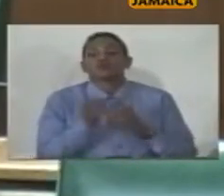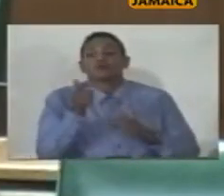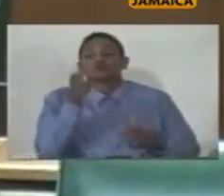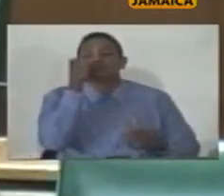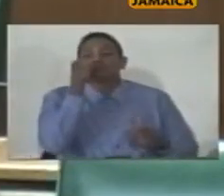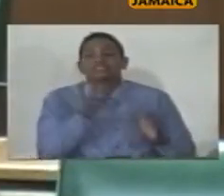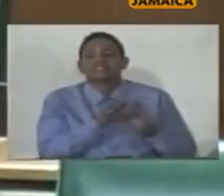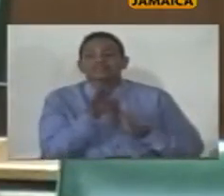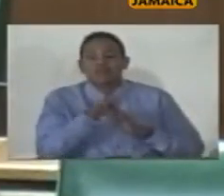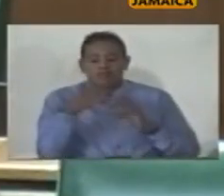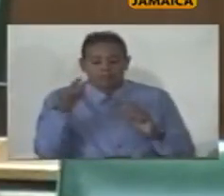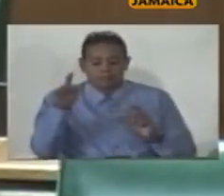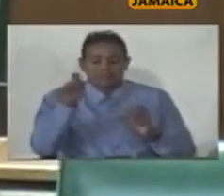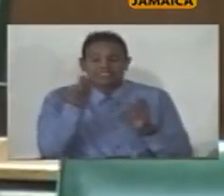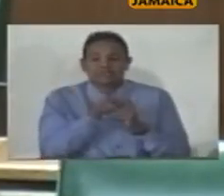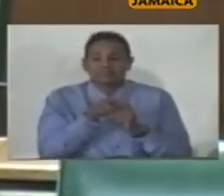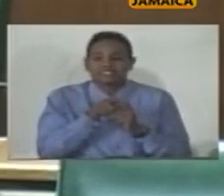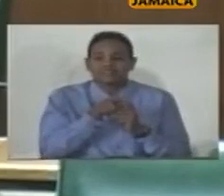particular case.